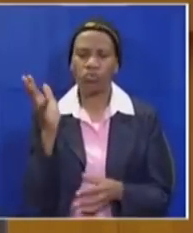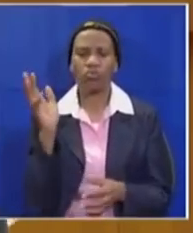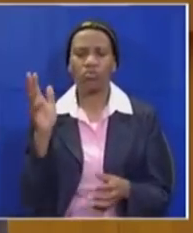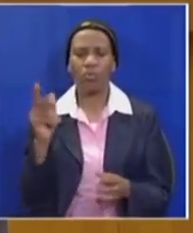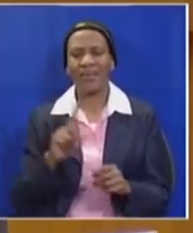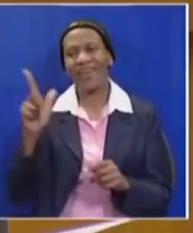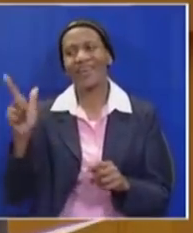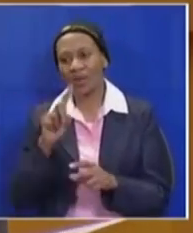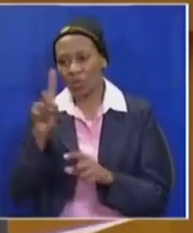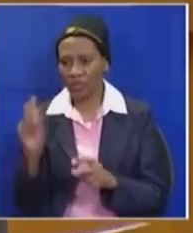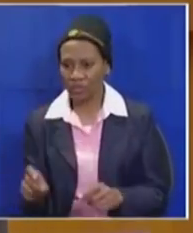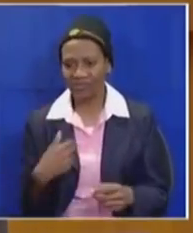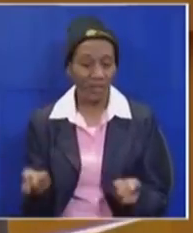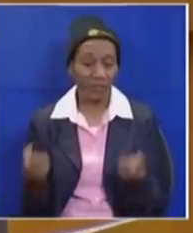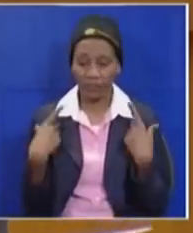Thank